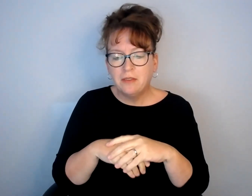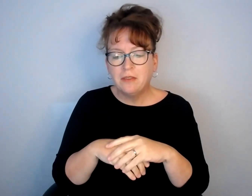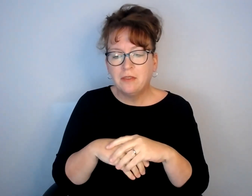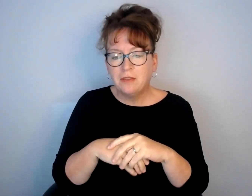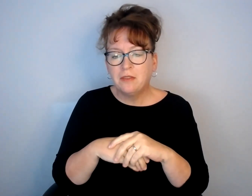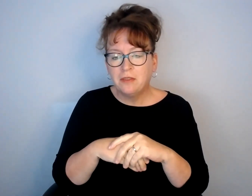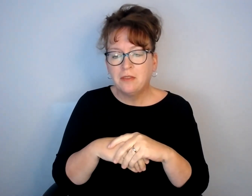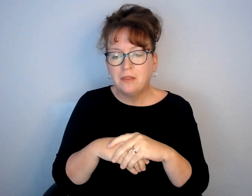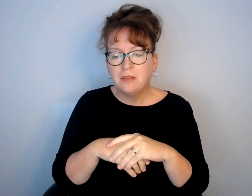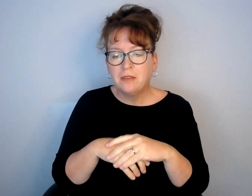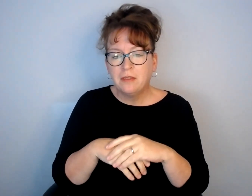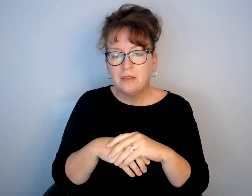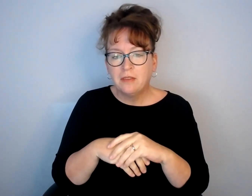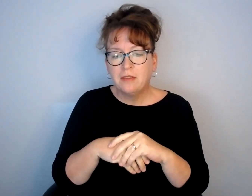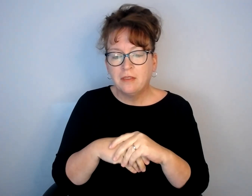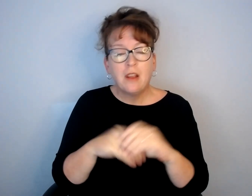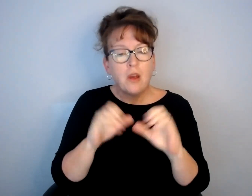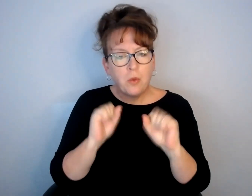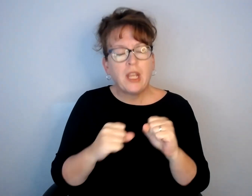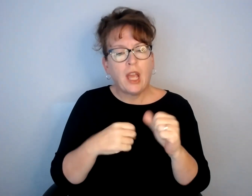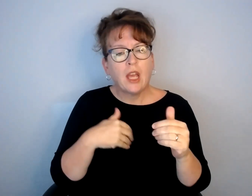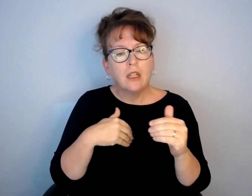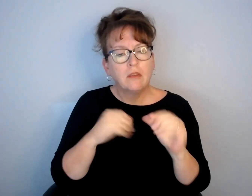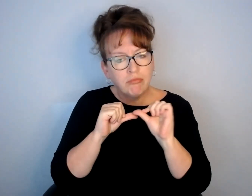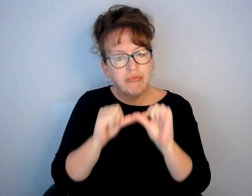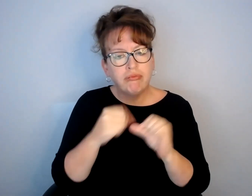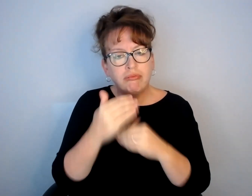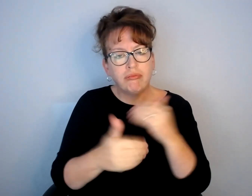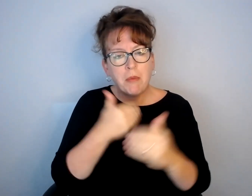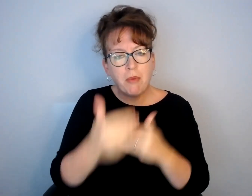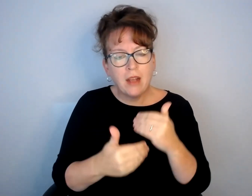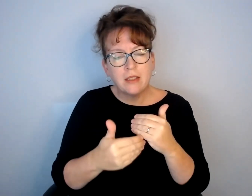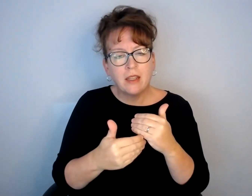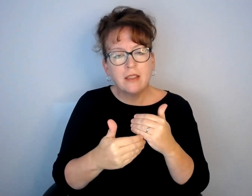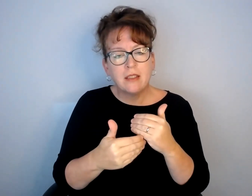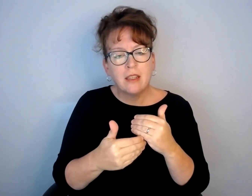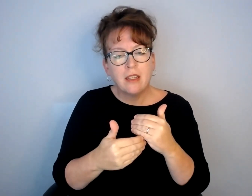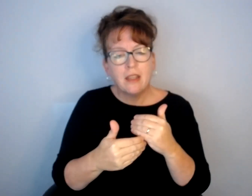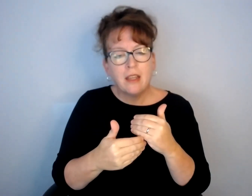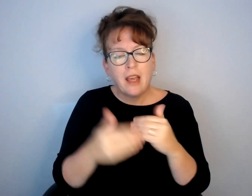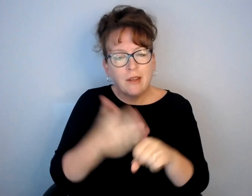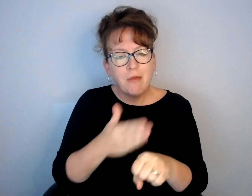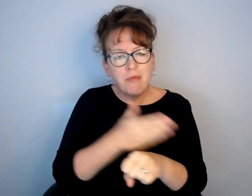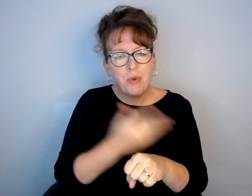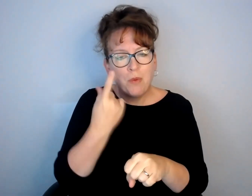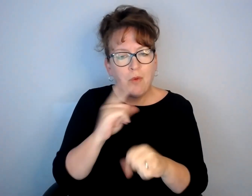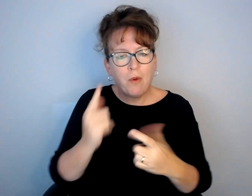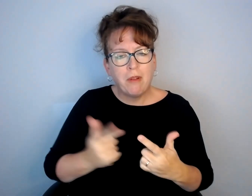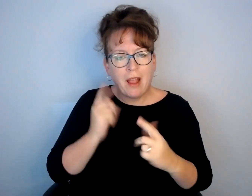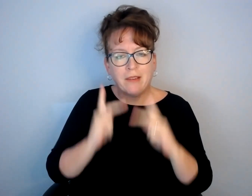projects at speeds that make it possible for the people most impacted and burdened by them to not only